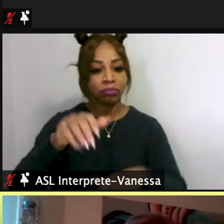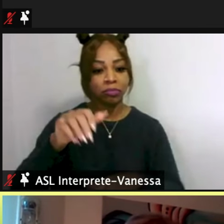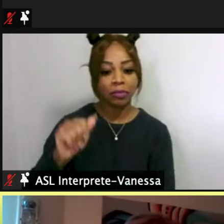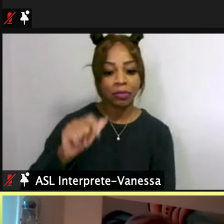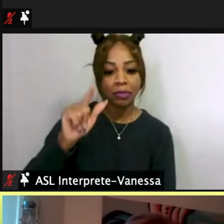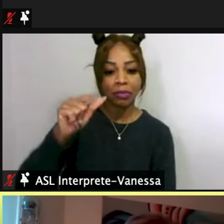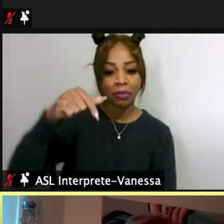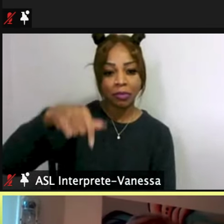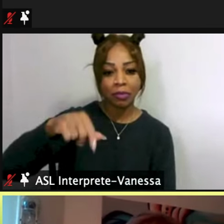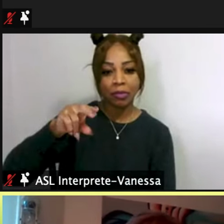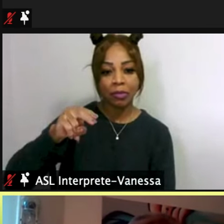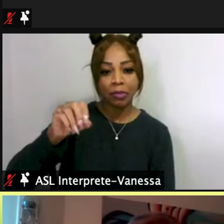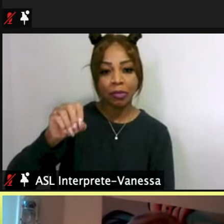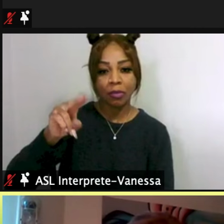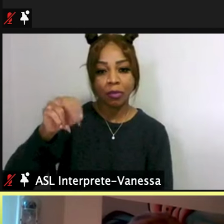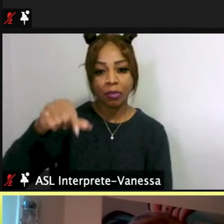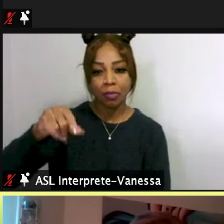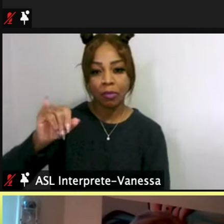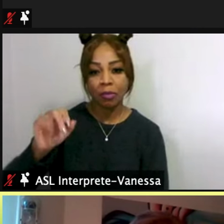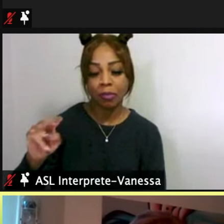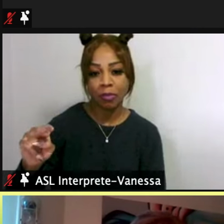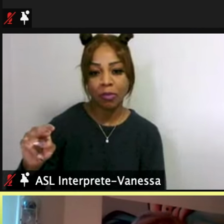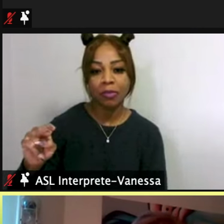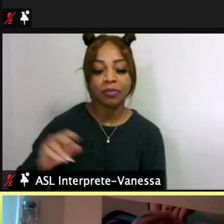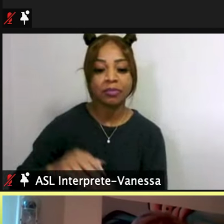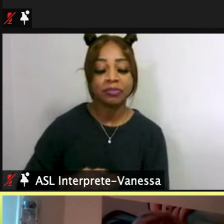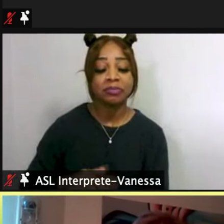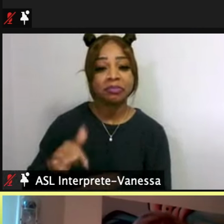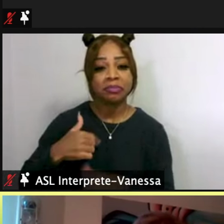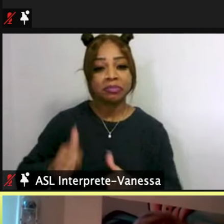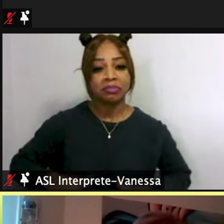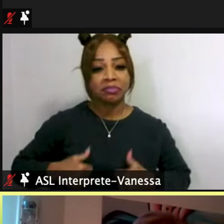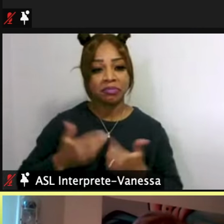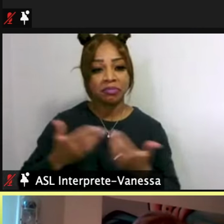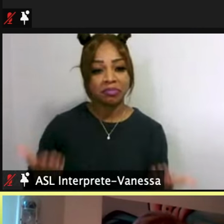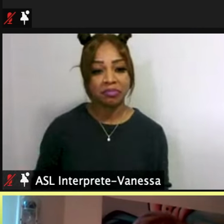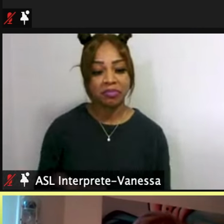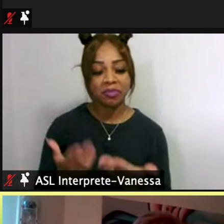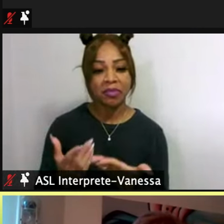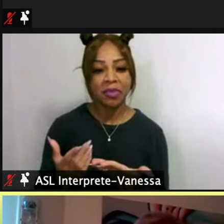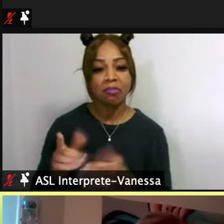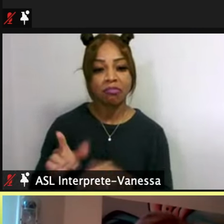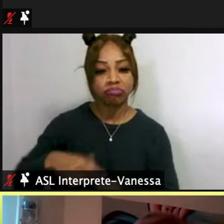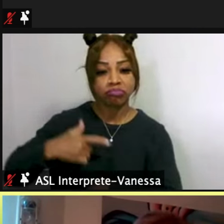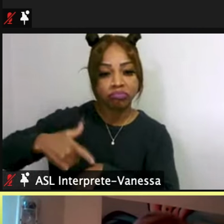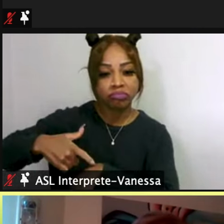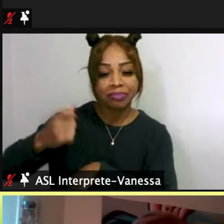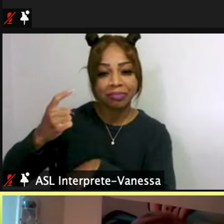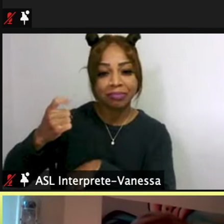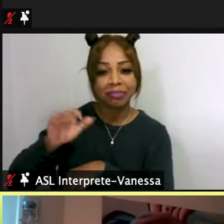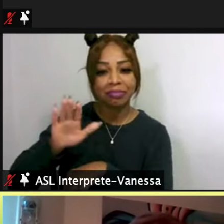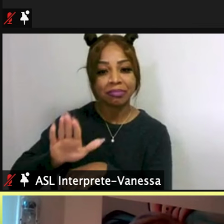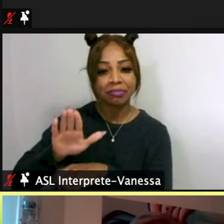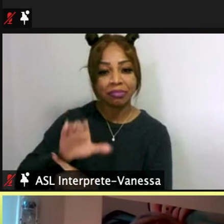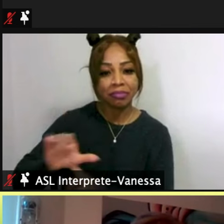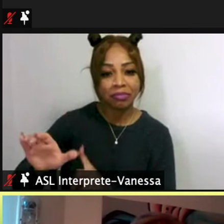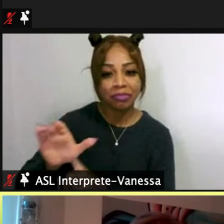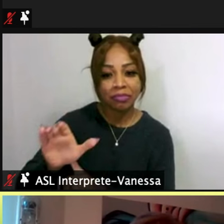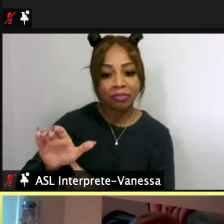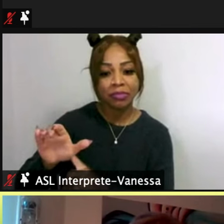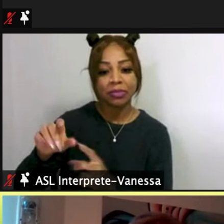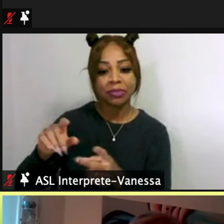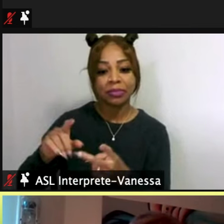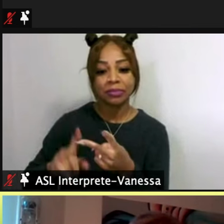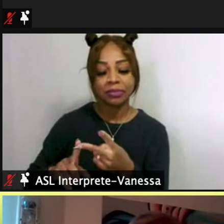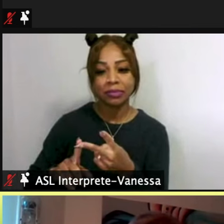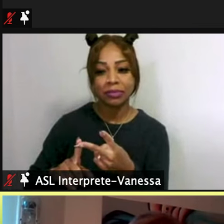nation. Leur culture et leur présence l'ont enrichi et l'enrichissent toujours. Je vous invite à prendre un petit moment